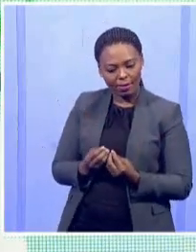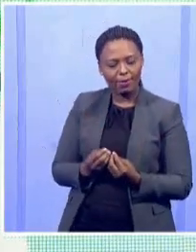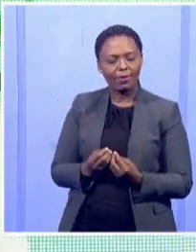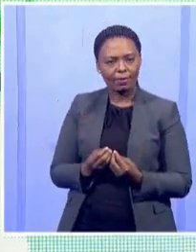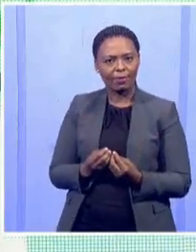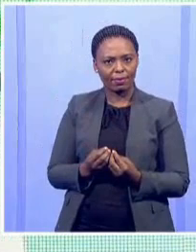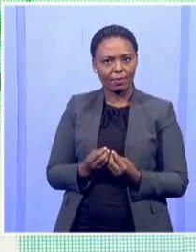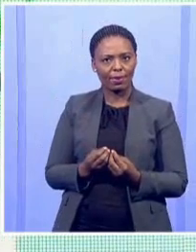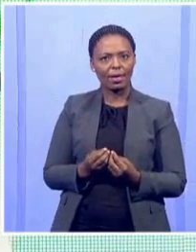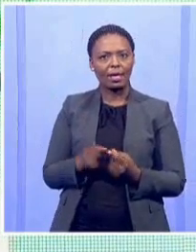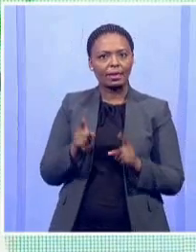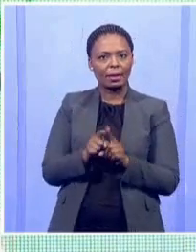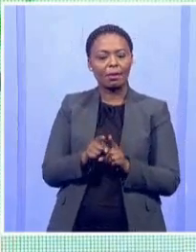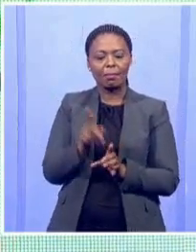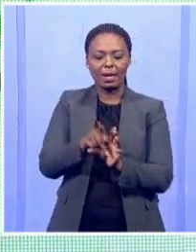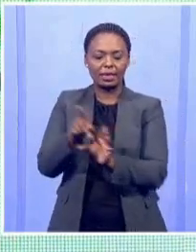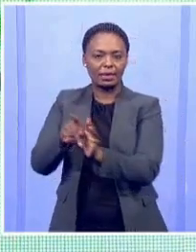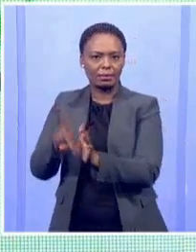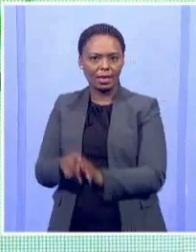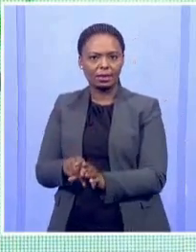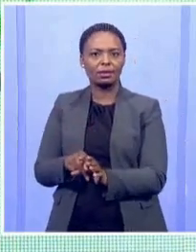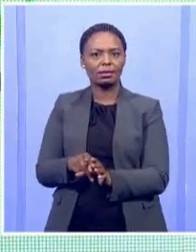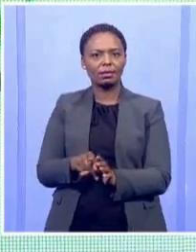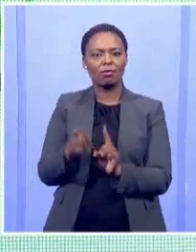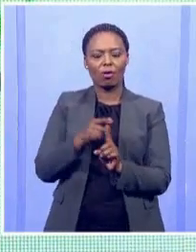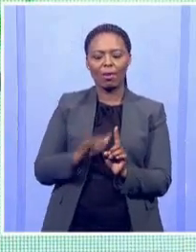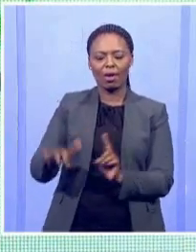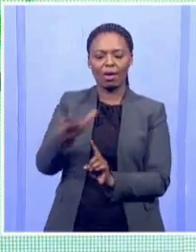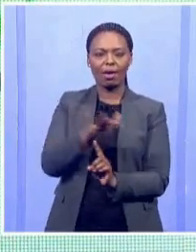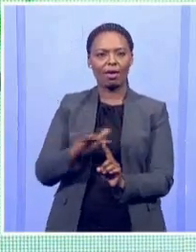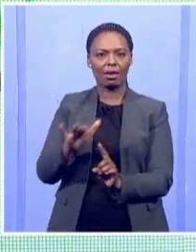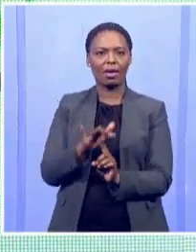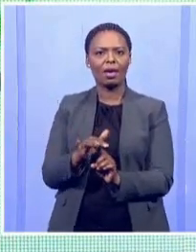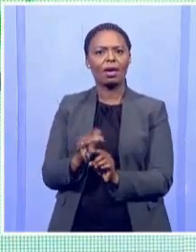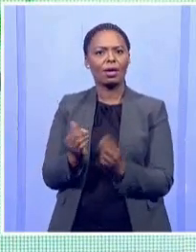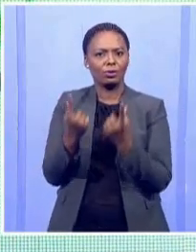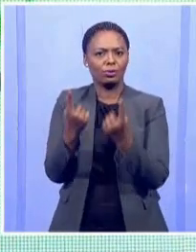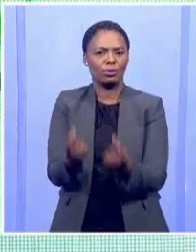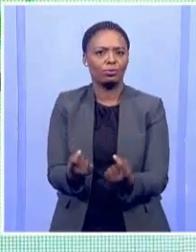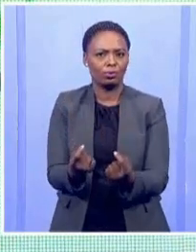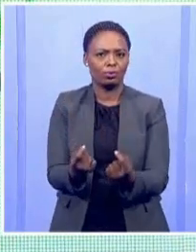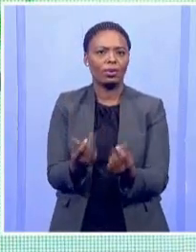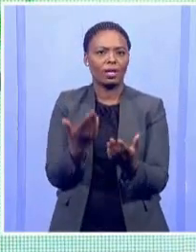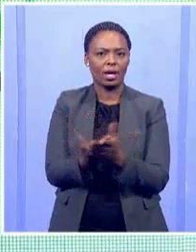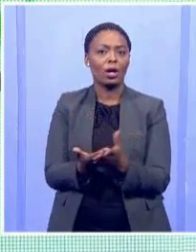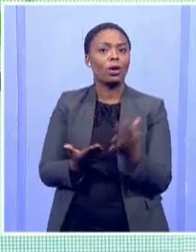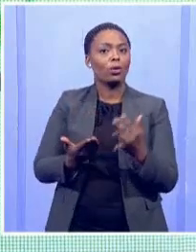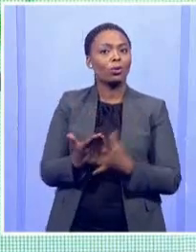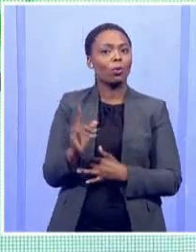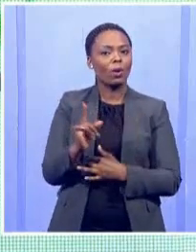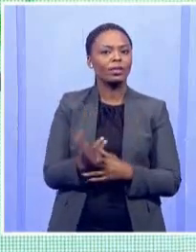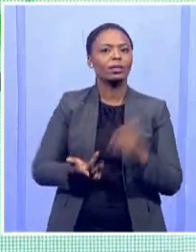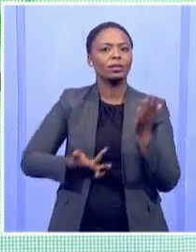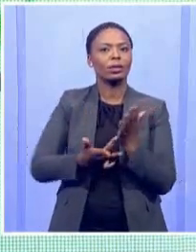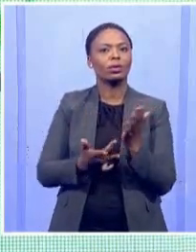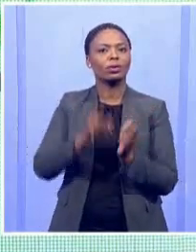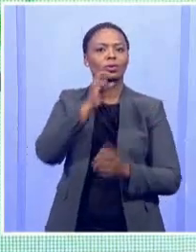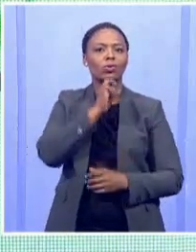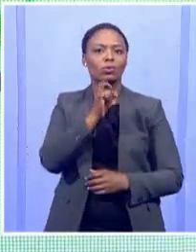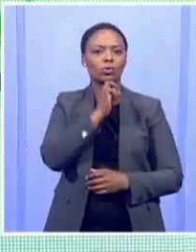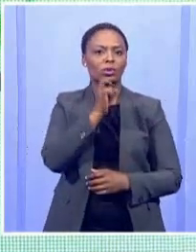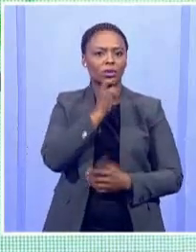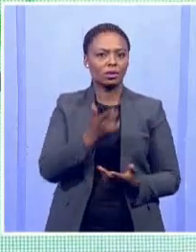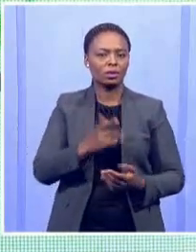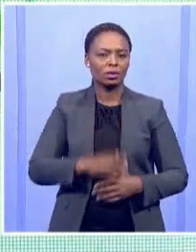participants from the actual area through the digital platforms, through cameras.